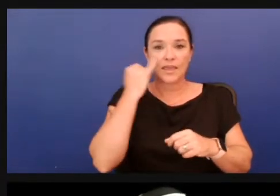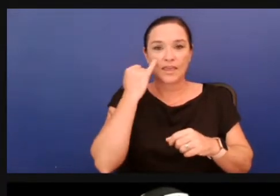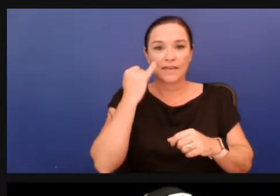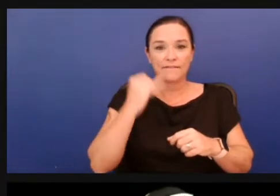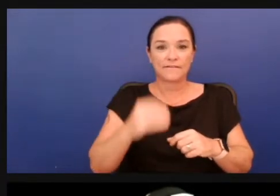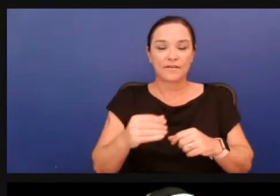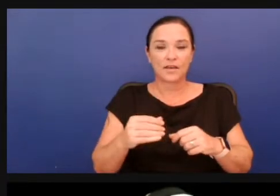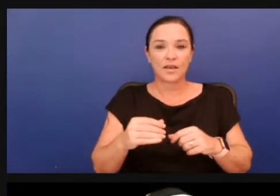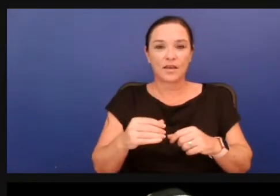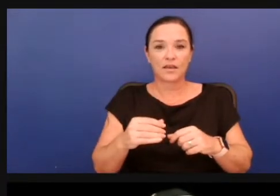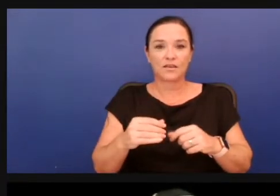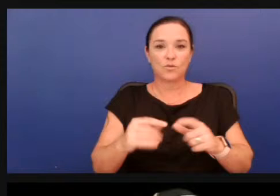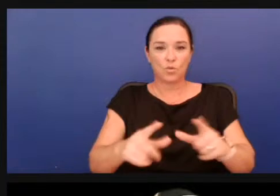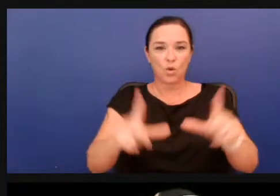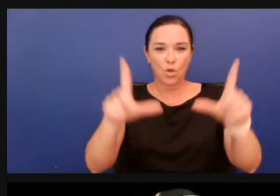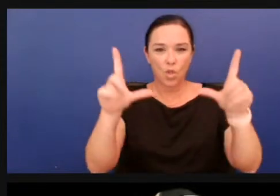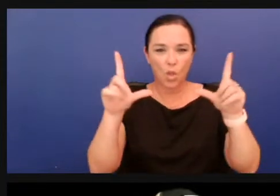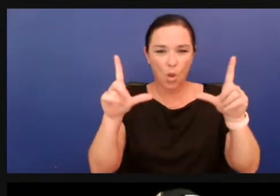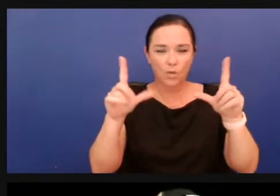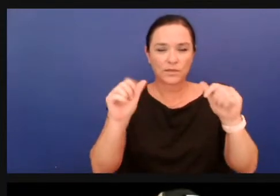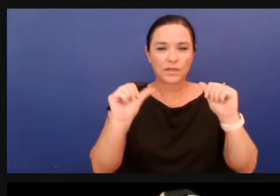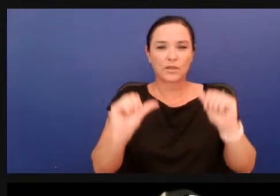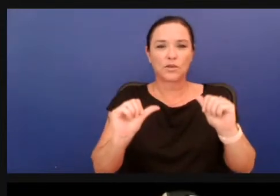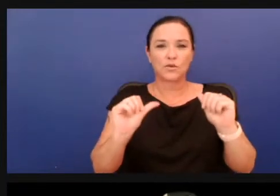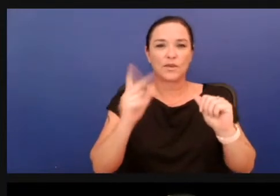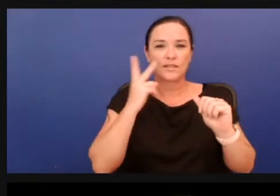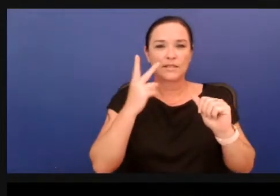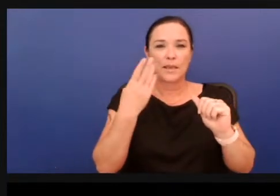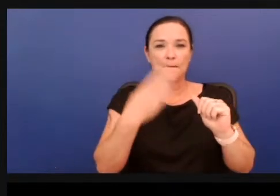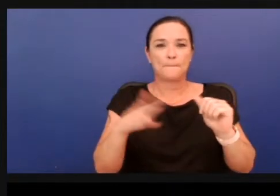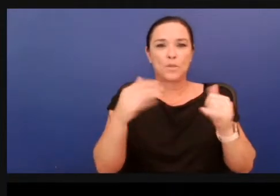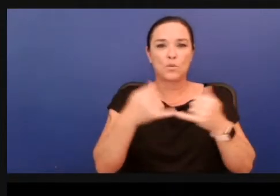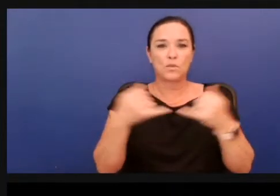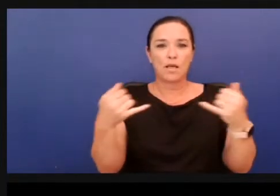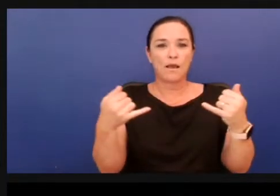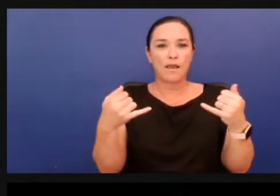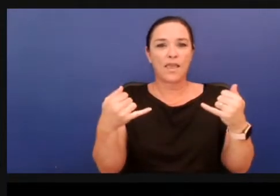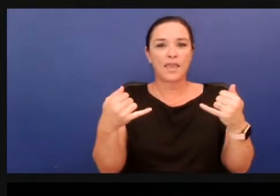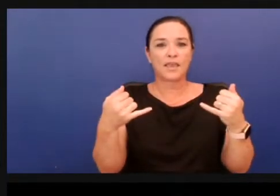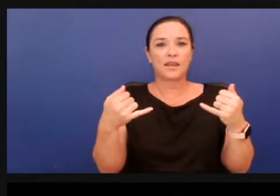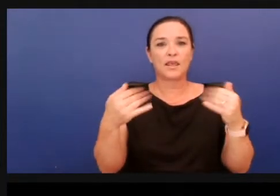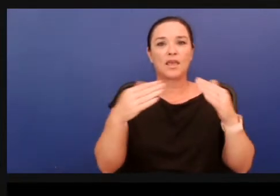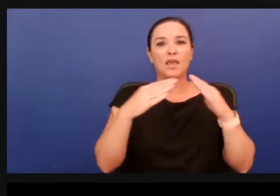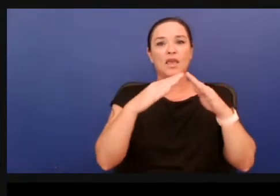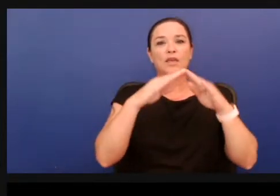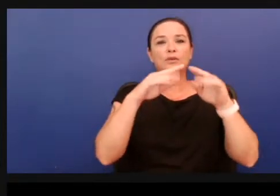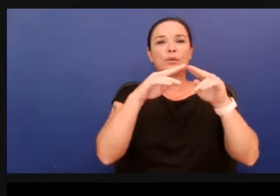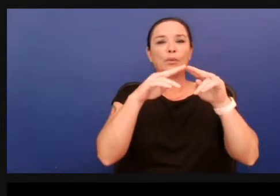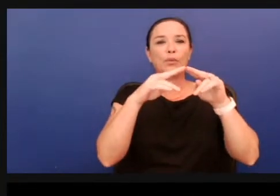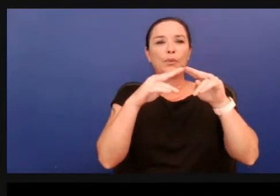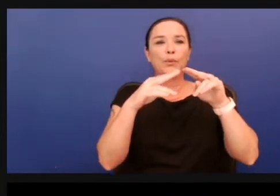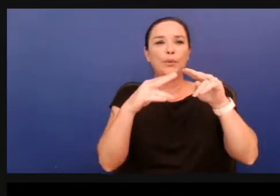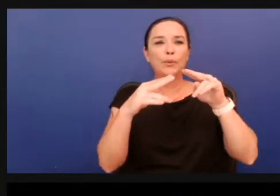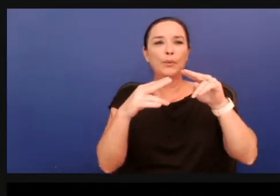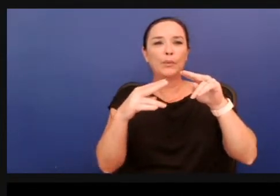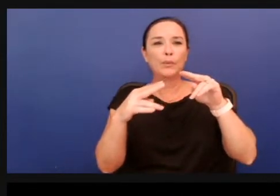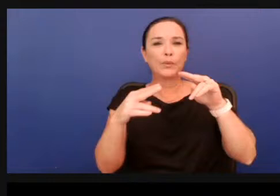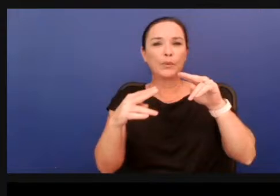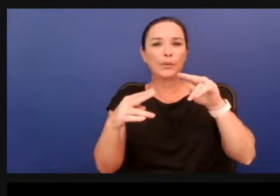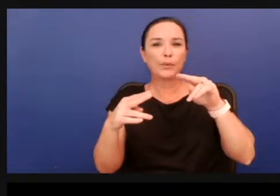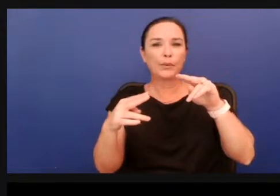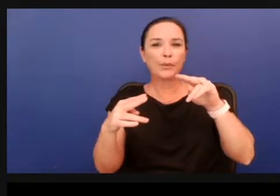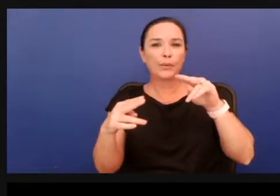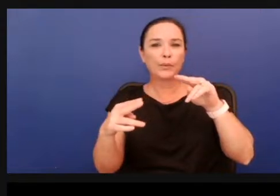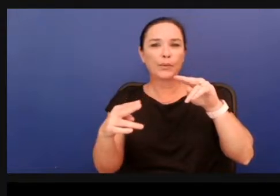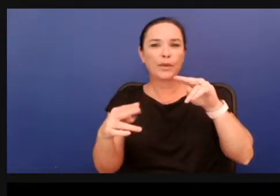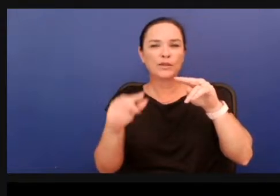here, you can note that this blue line is coming down very slightly, coming down in that